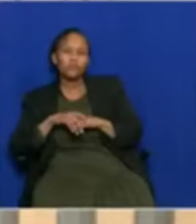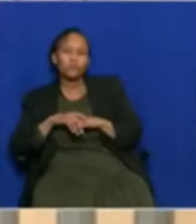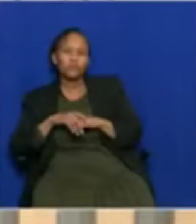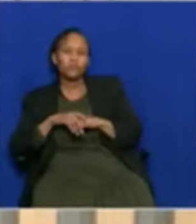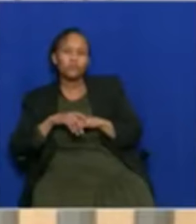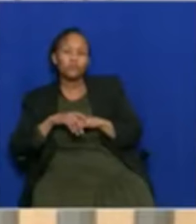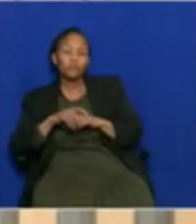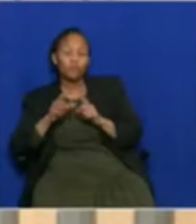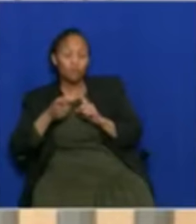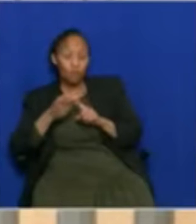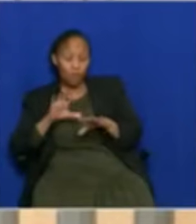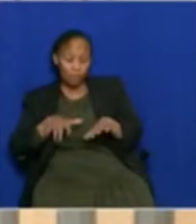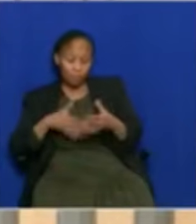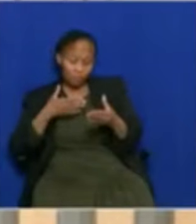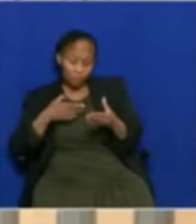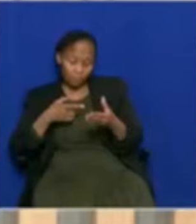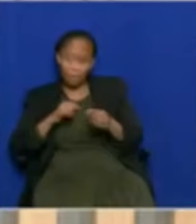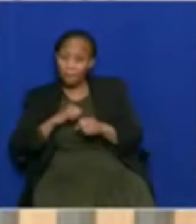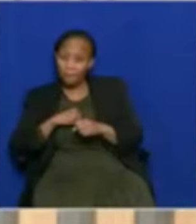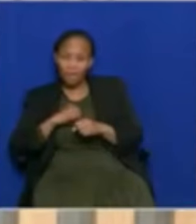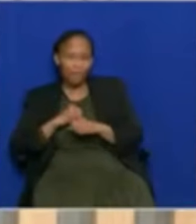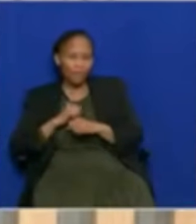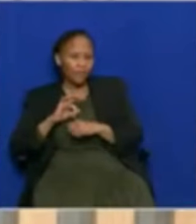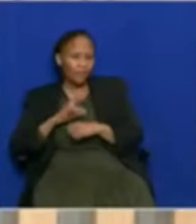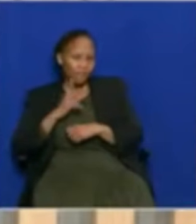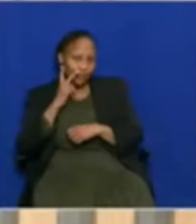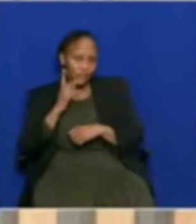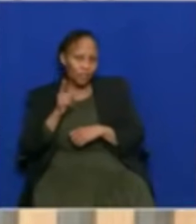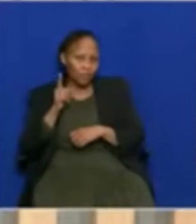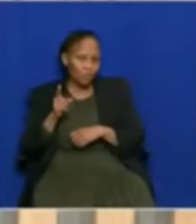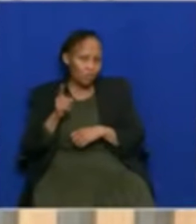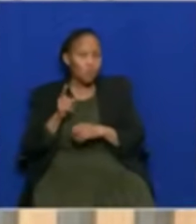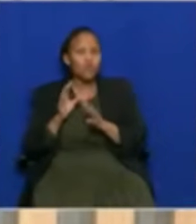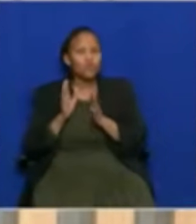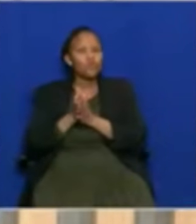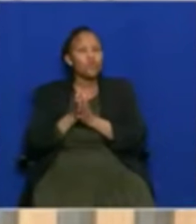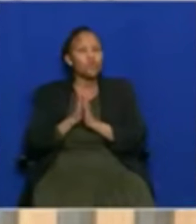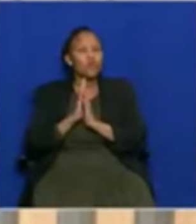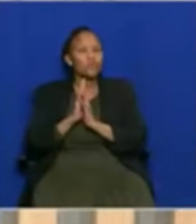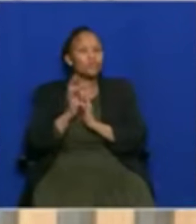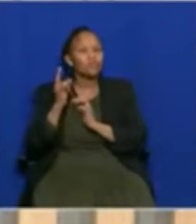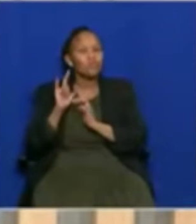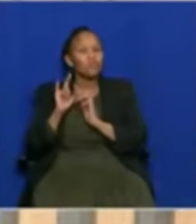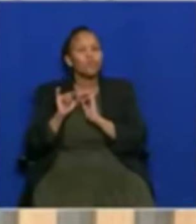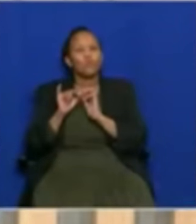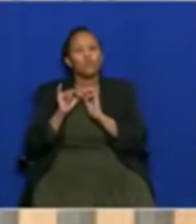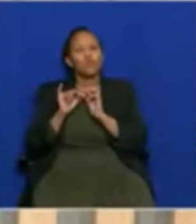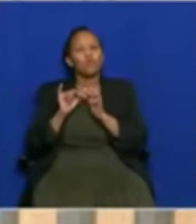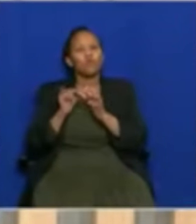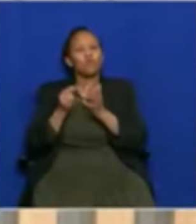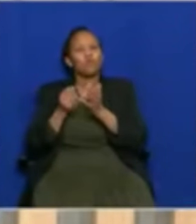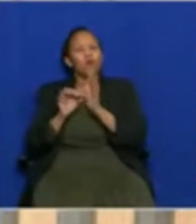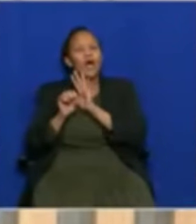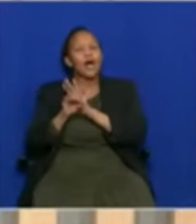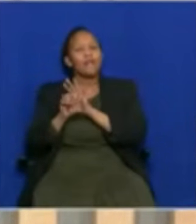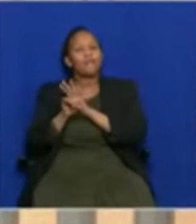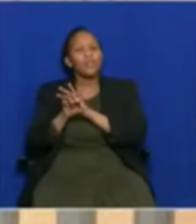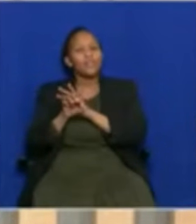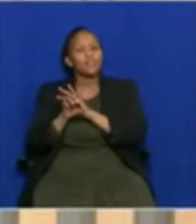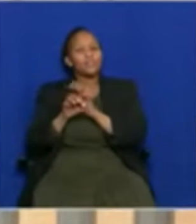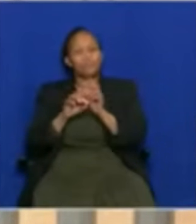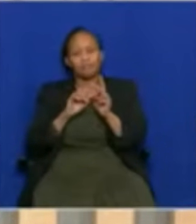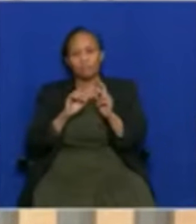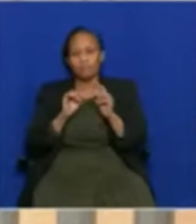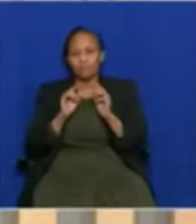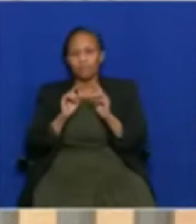entire, I'll call it, record of decision from advertisement through to appointment of Mrs. Mukwele. You